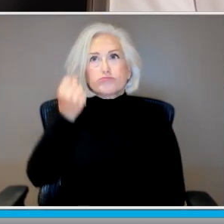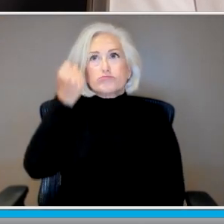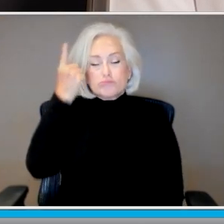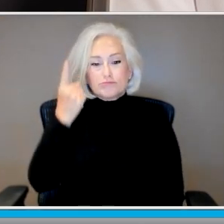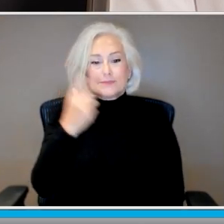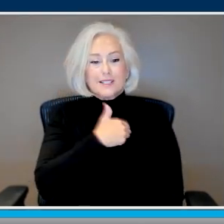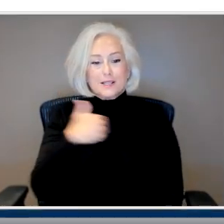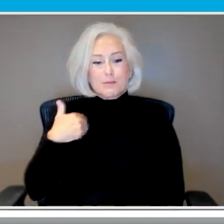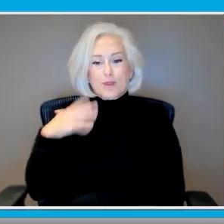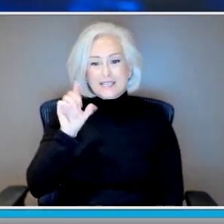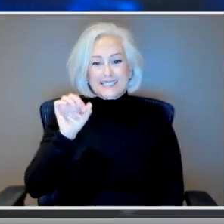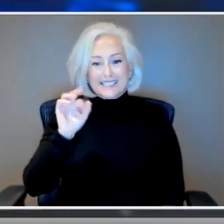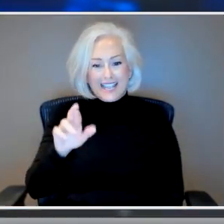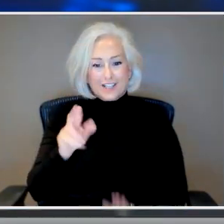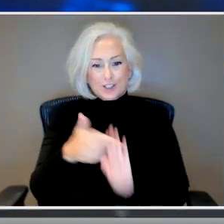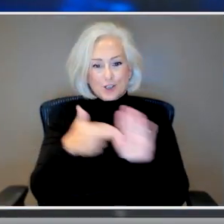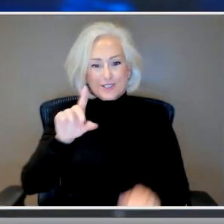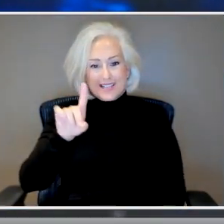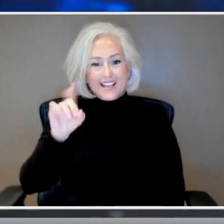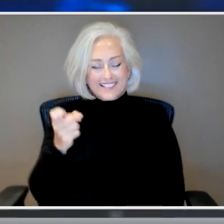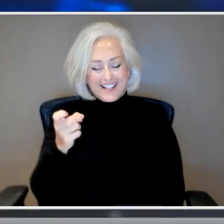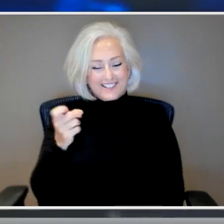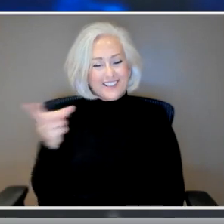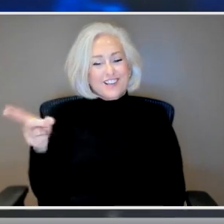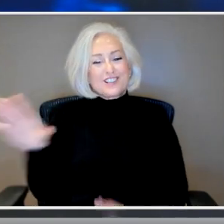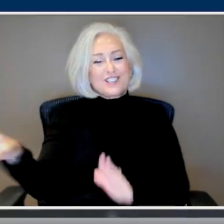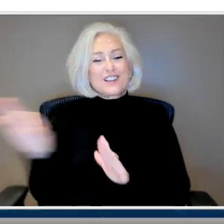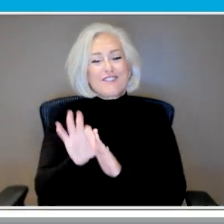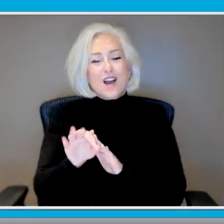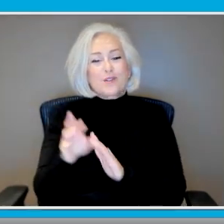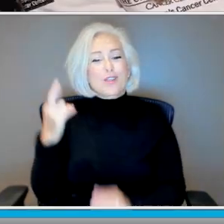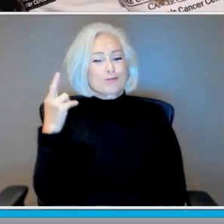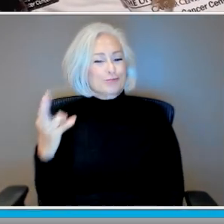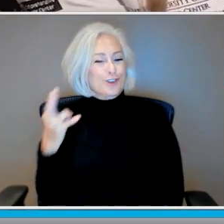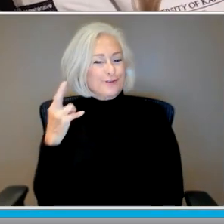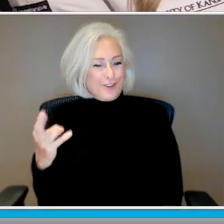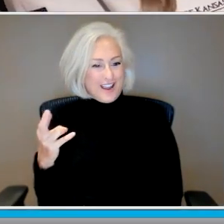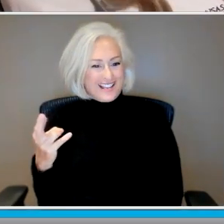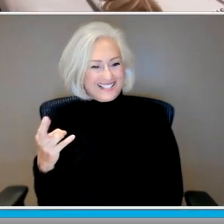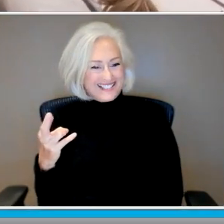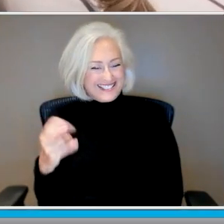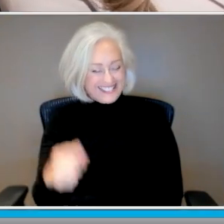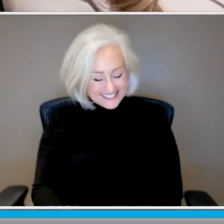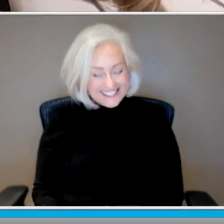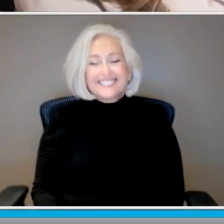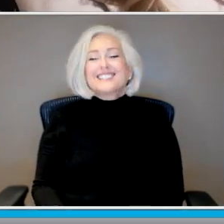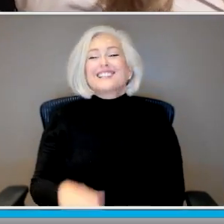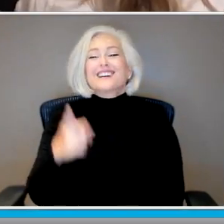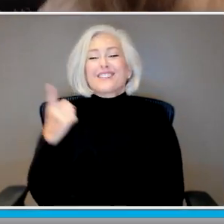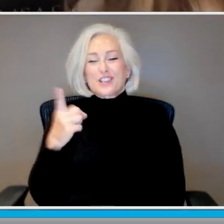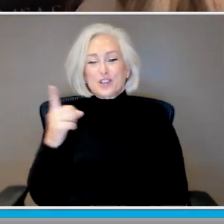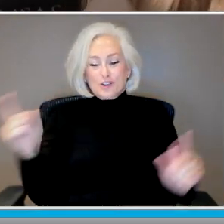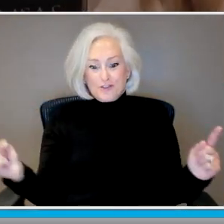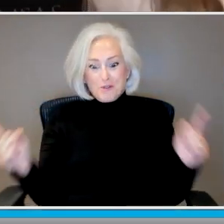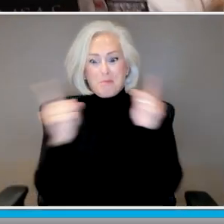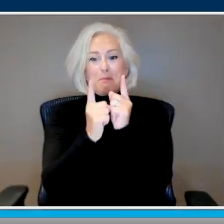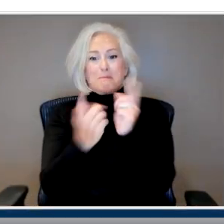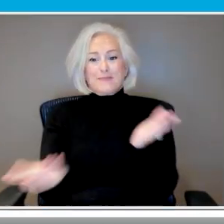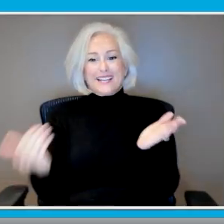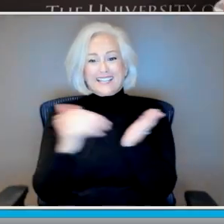it in an old friend. I'm Jessica Lovell on the next Morning Medical Update. The reunion that completely changed Jill's path to